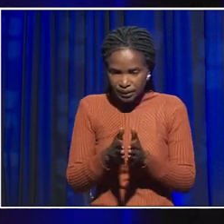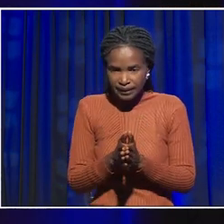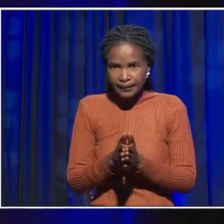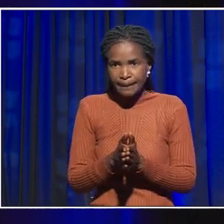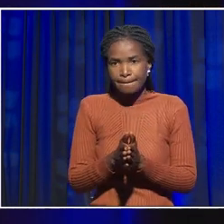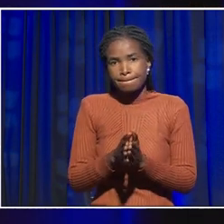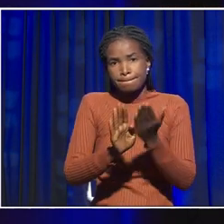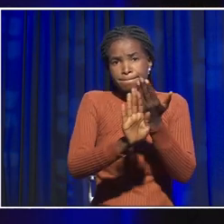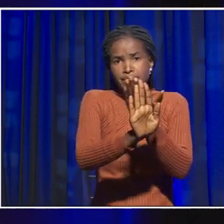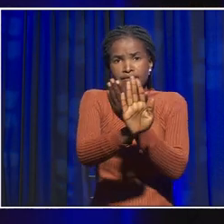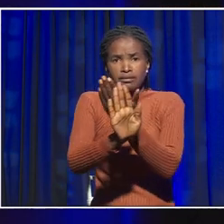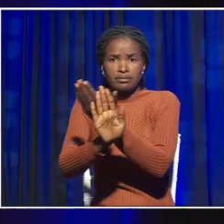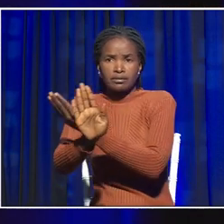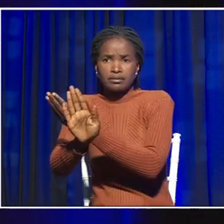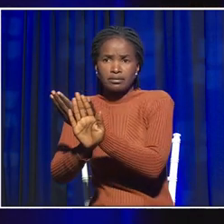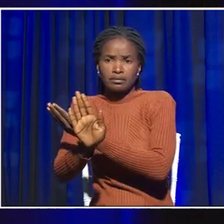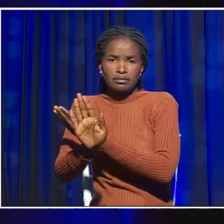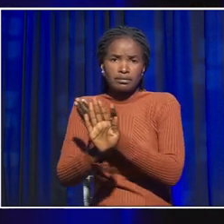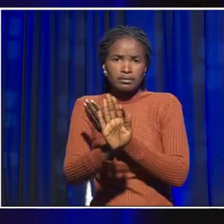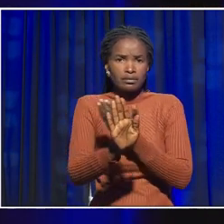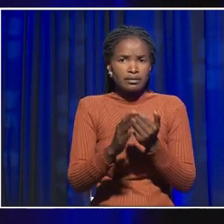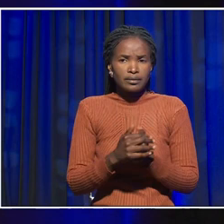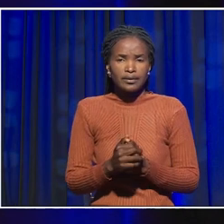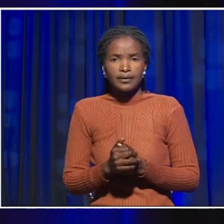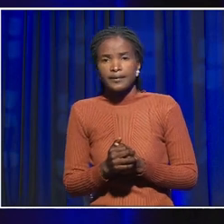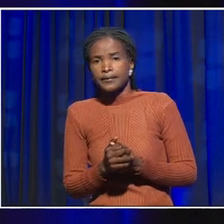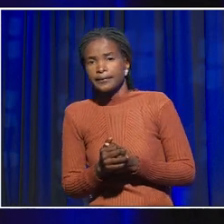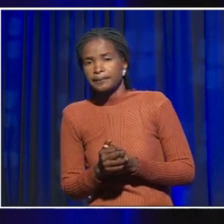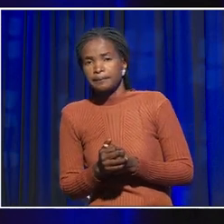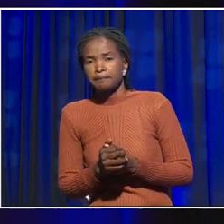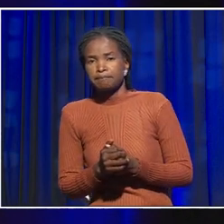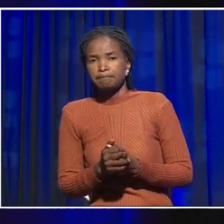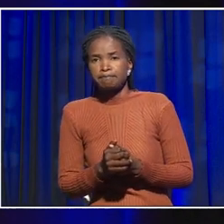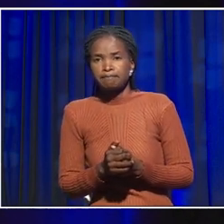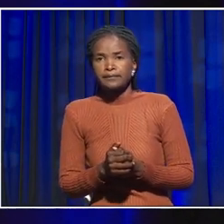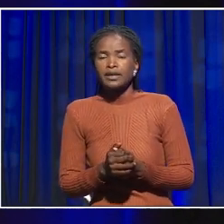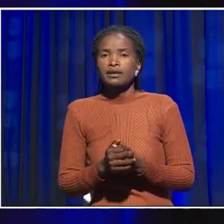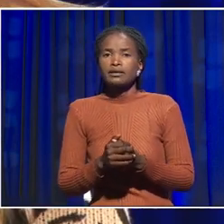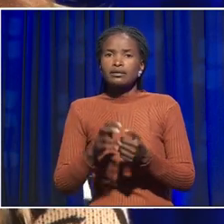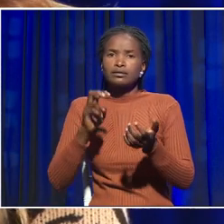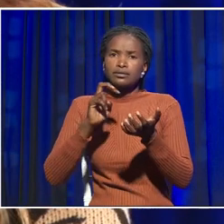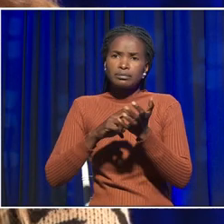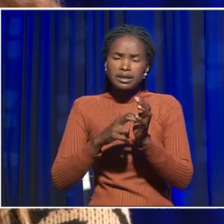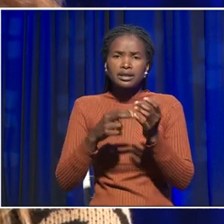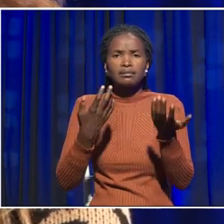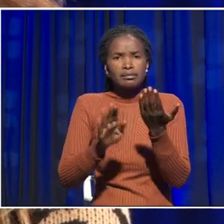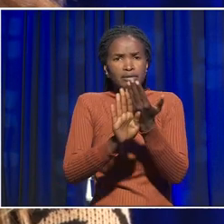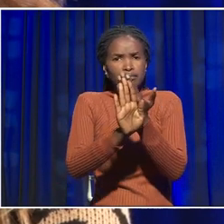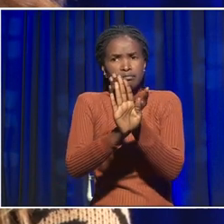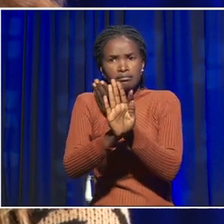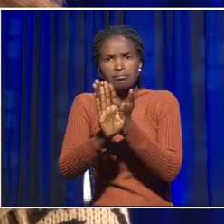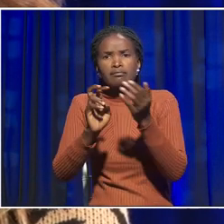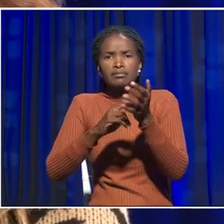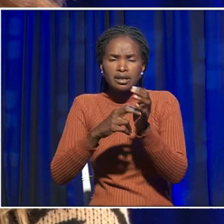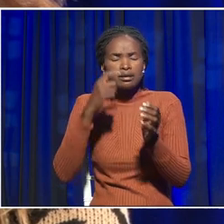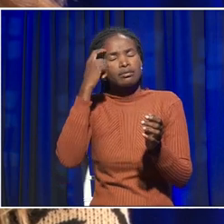the prevent, or being more, from a sanitizing point of view. Oh, yes.